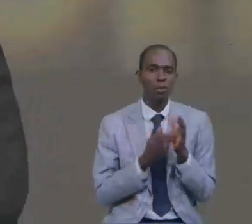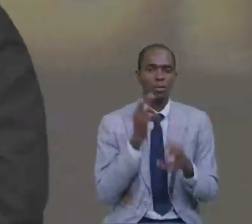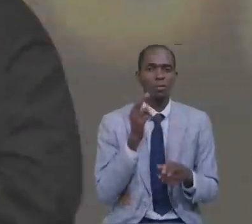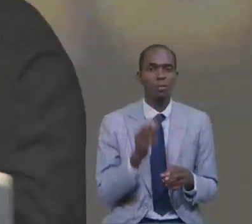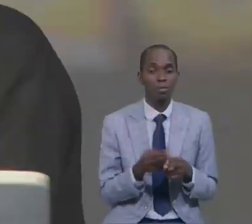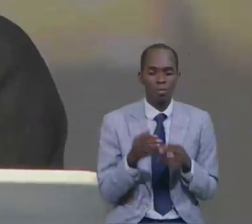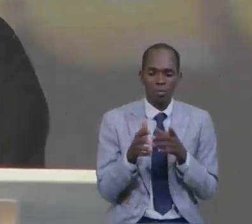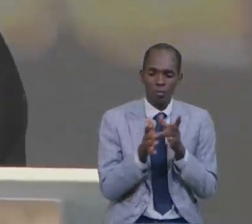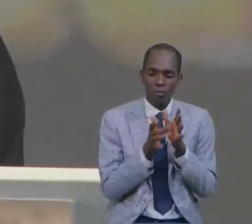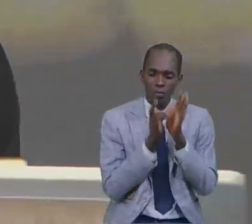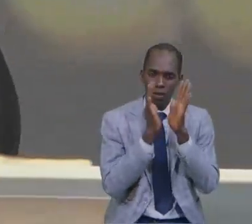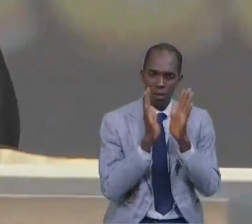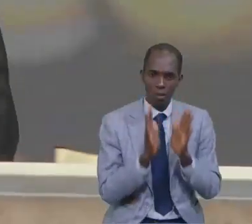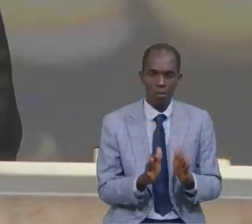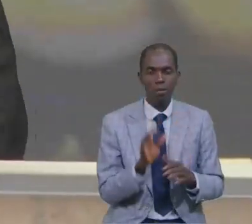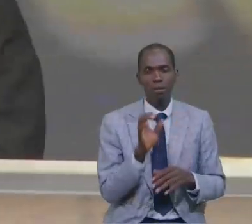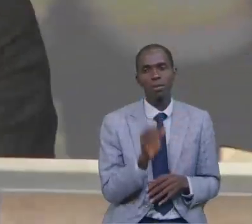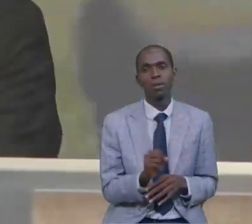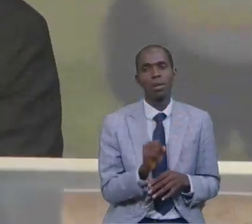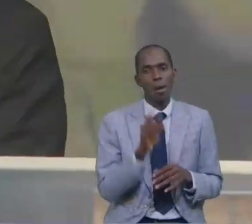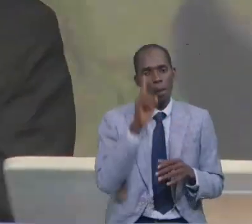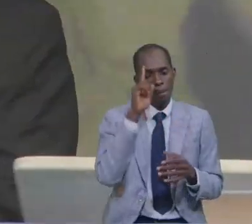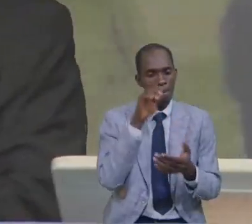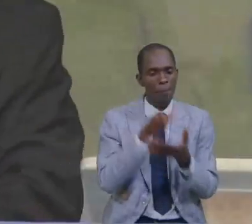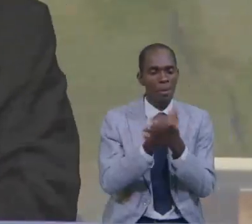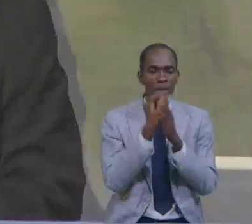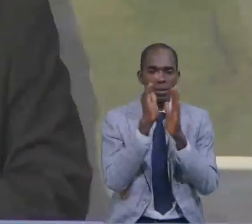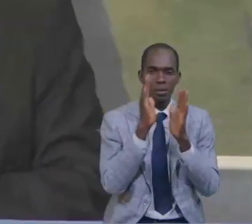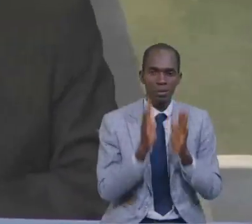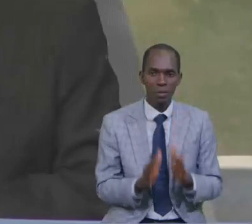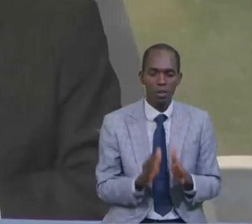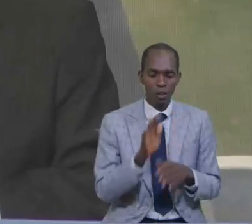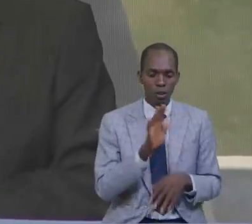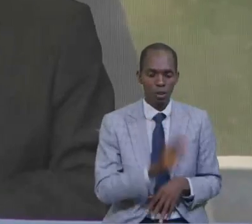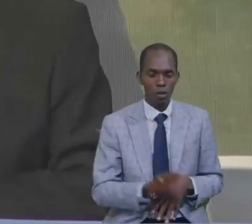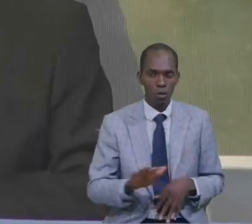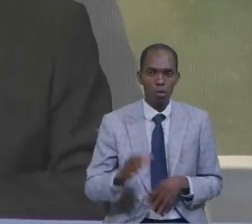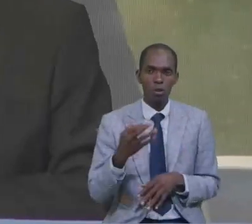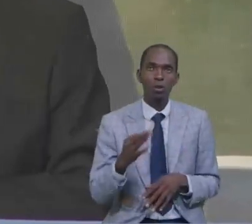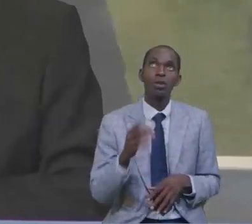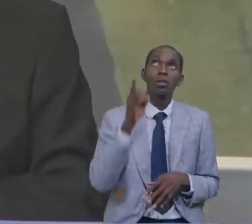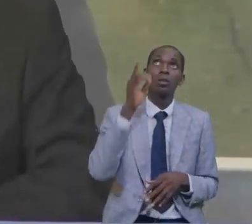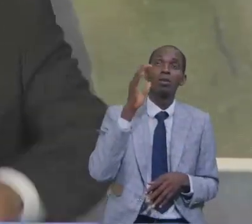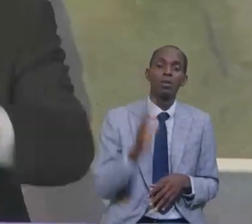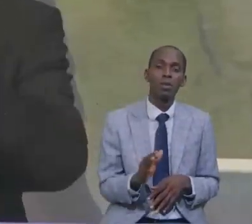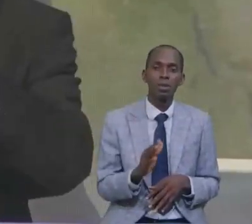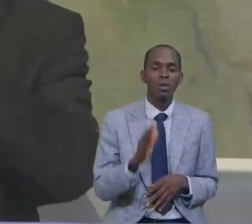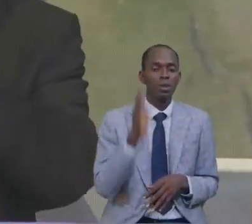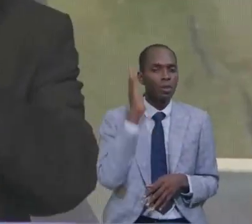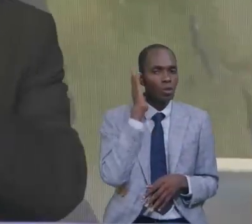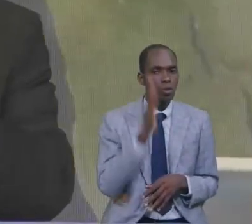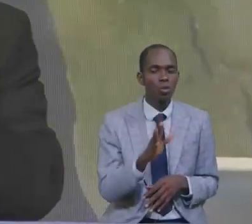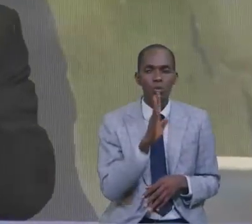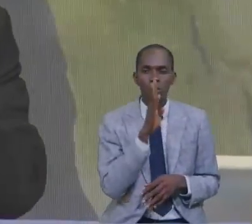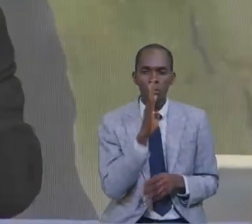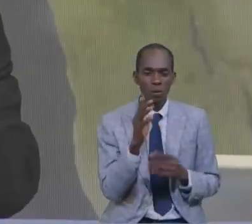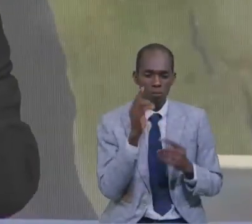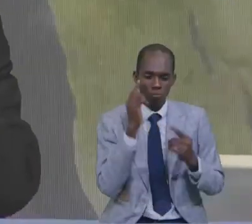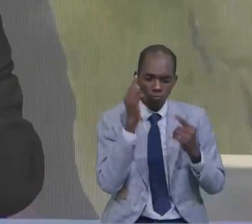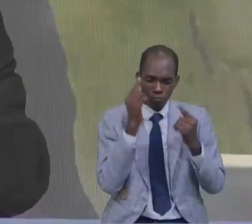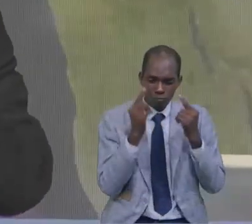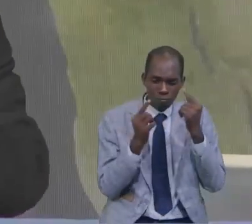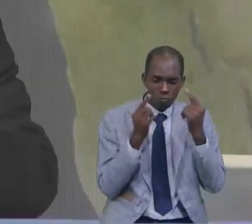be concerned and passionate about sanctification. If you're truly